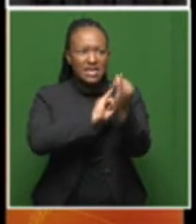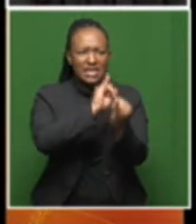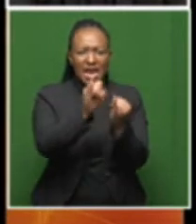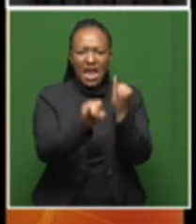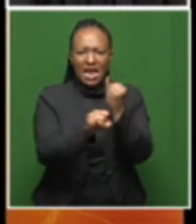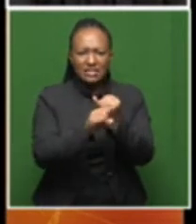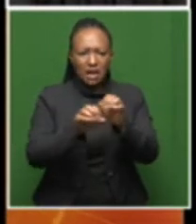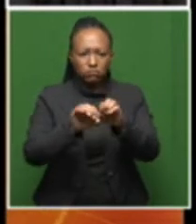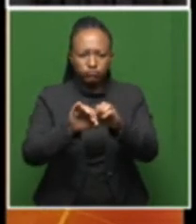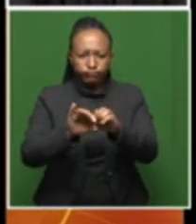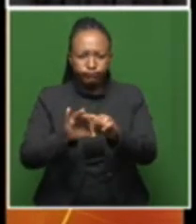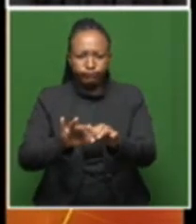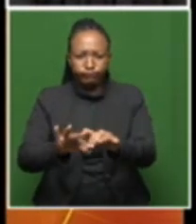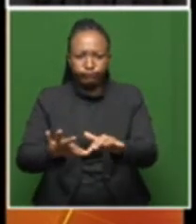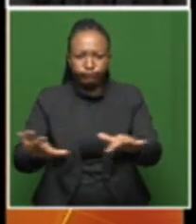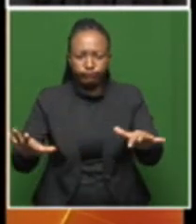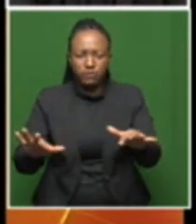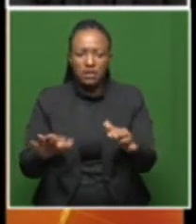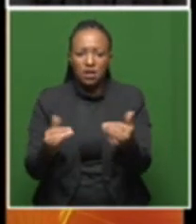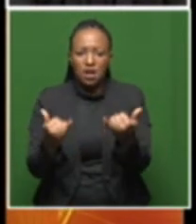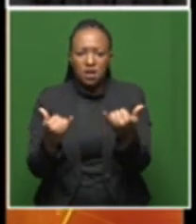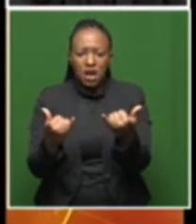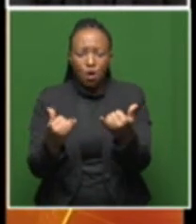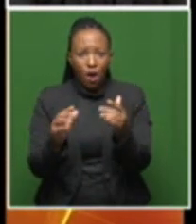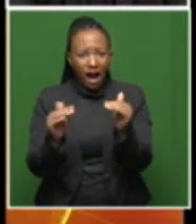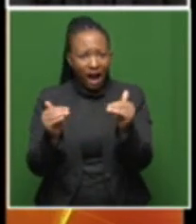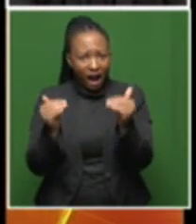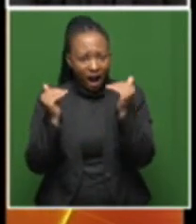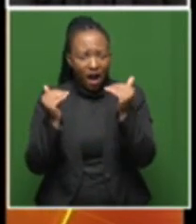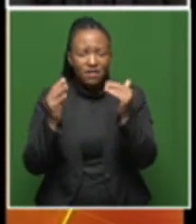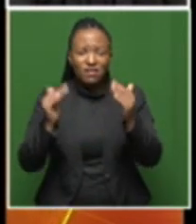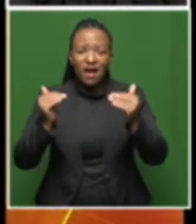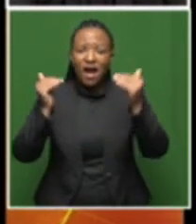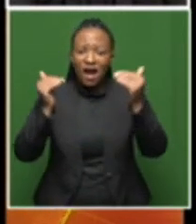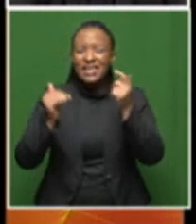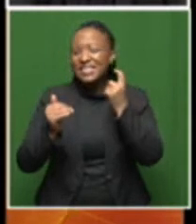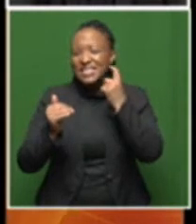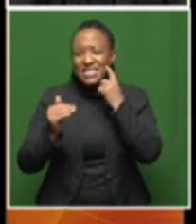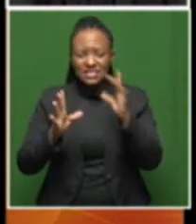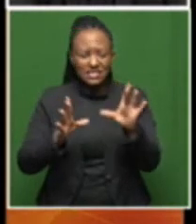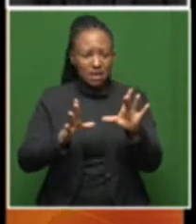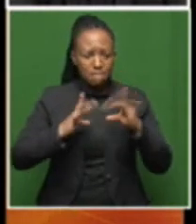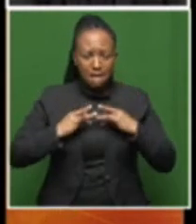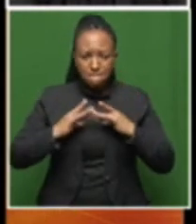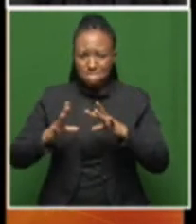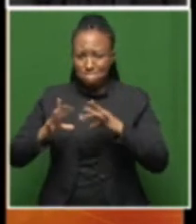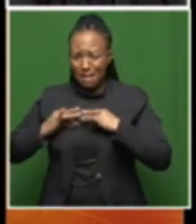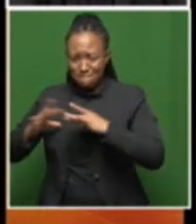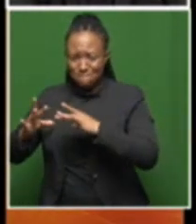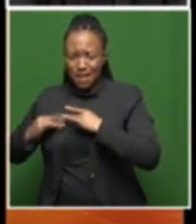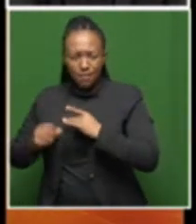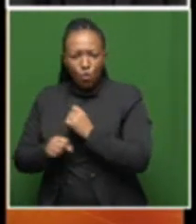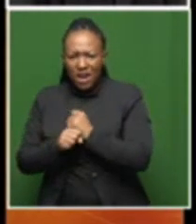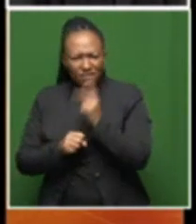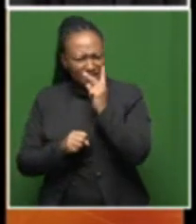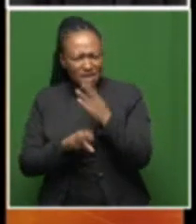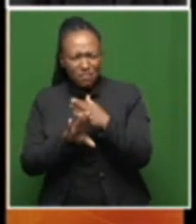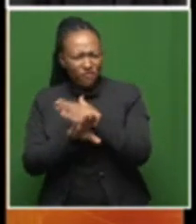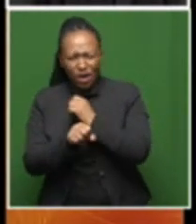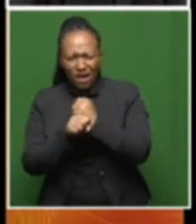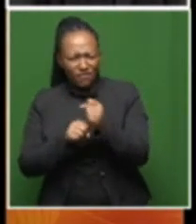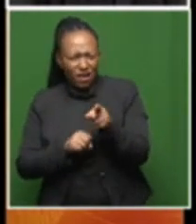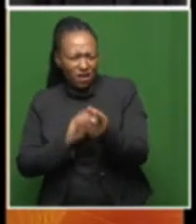South Africa is very, very high transmission as we have never seen before, okay? Which